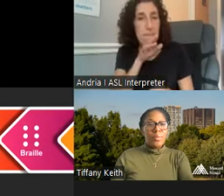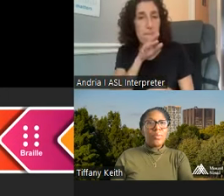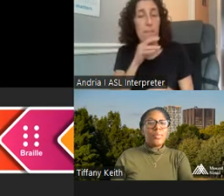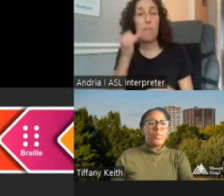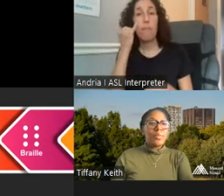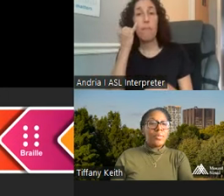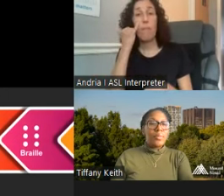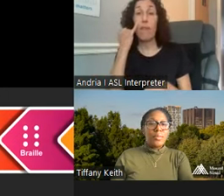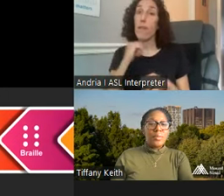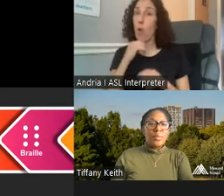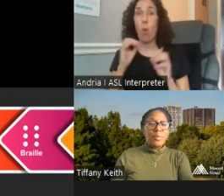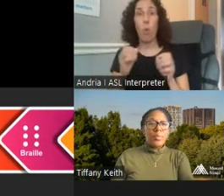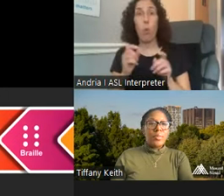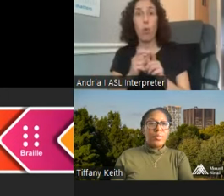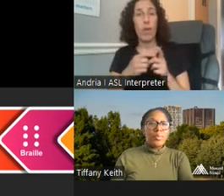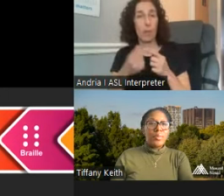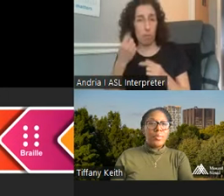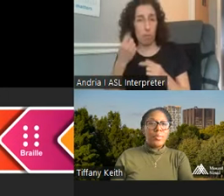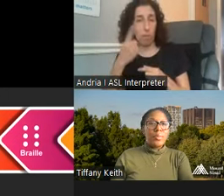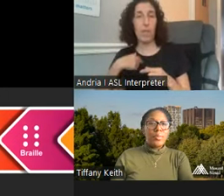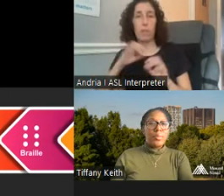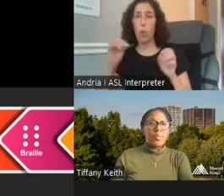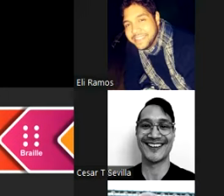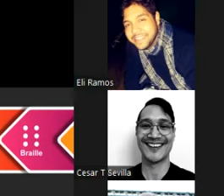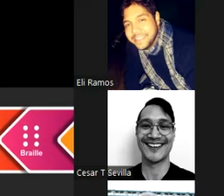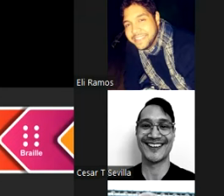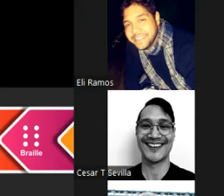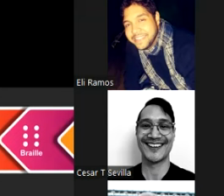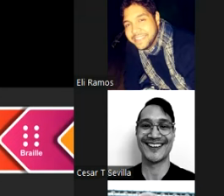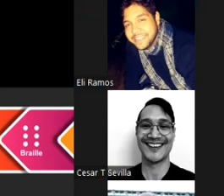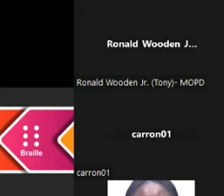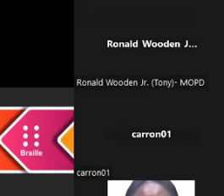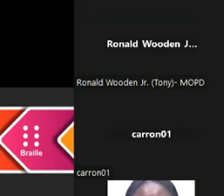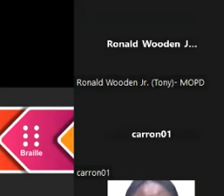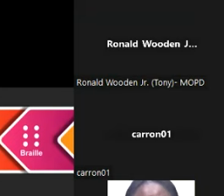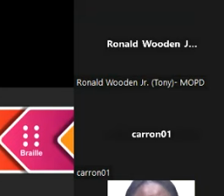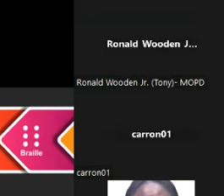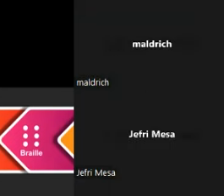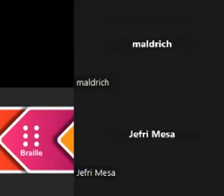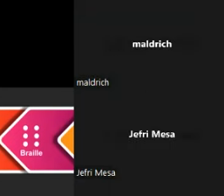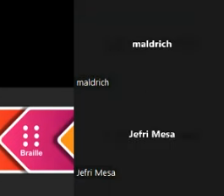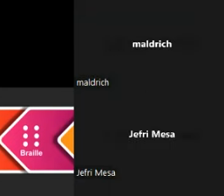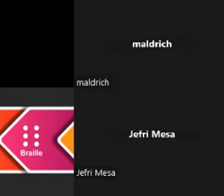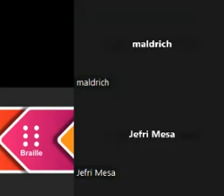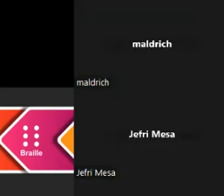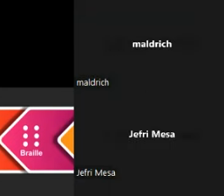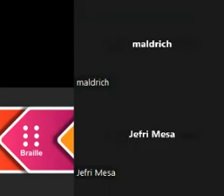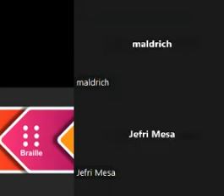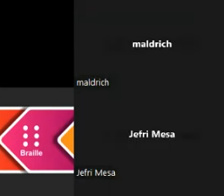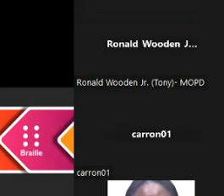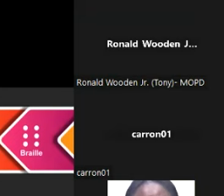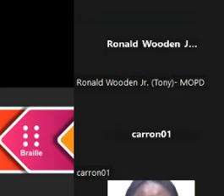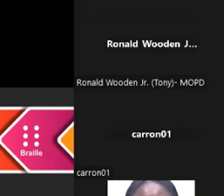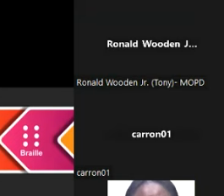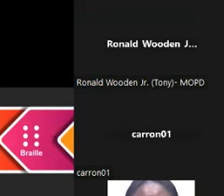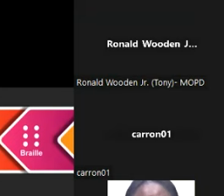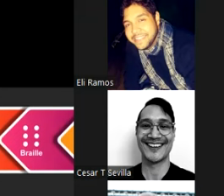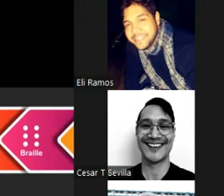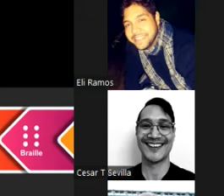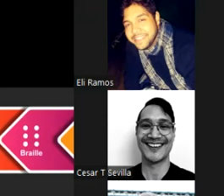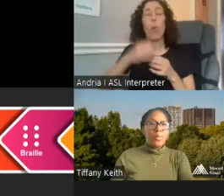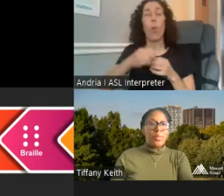verbal guidance, you want to make sure that you use concrete language as you describe your directions. So